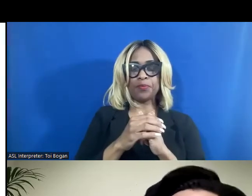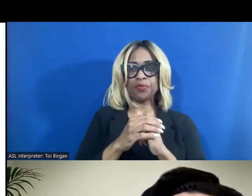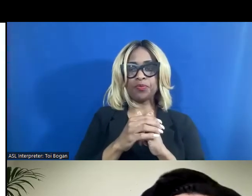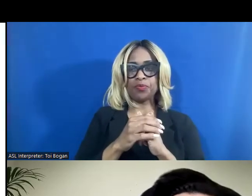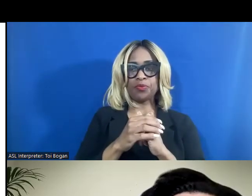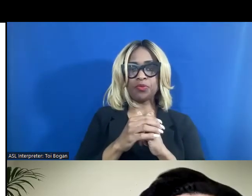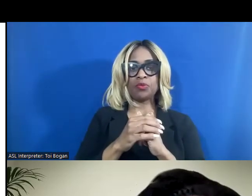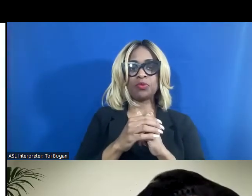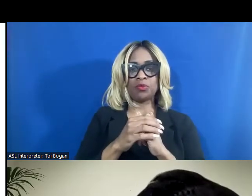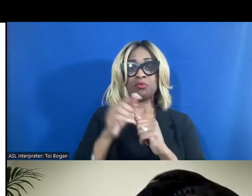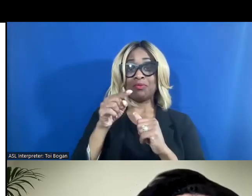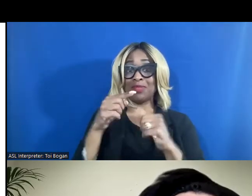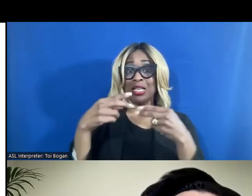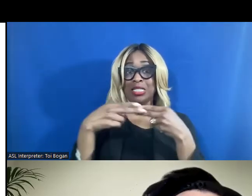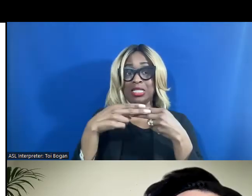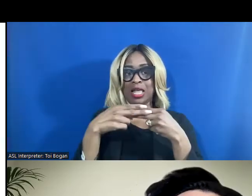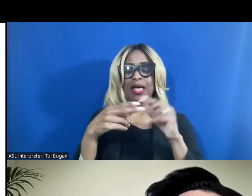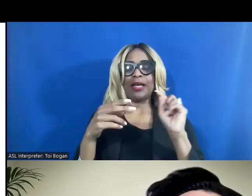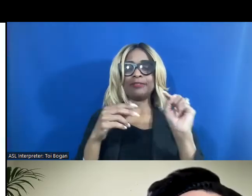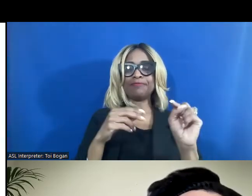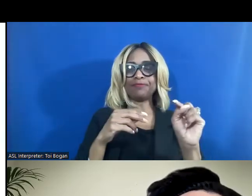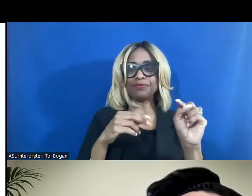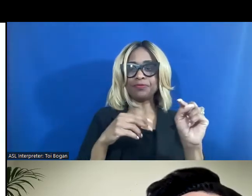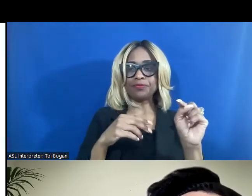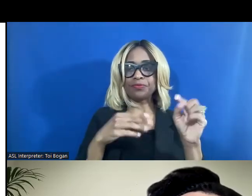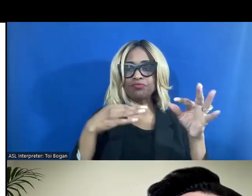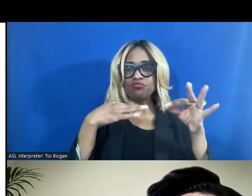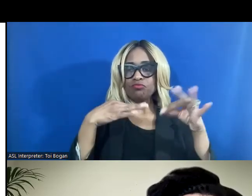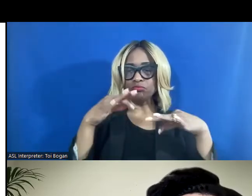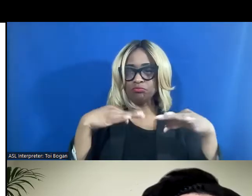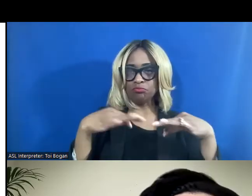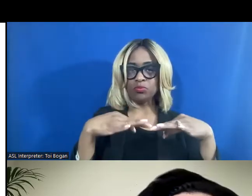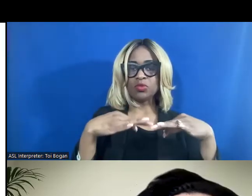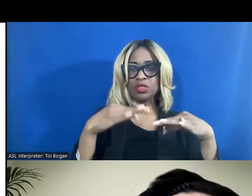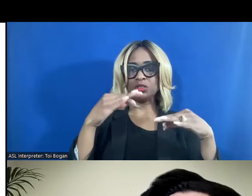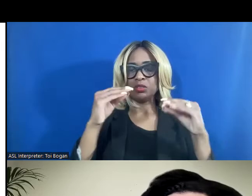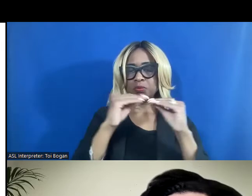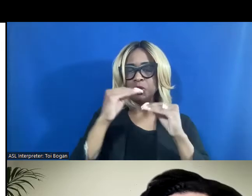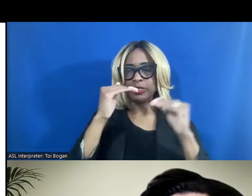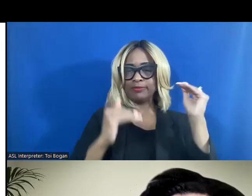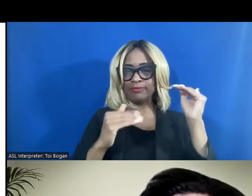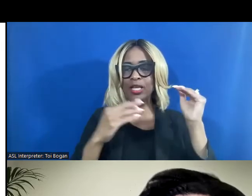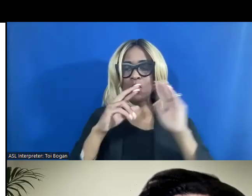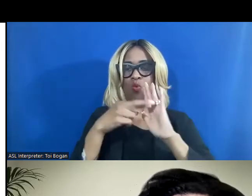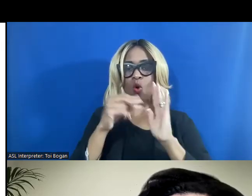This next slide continues our talk on disparities and the role of social